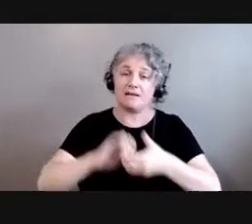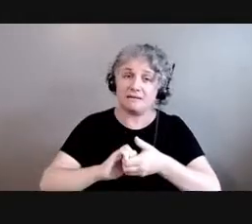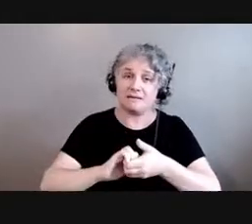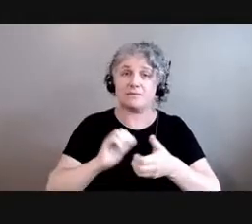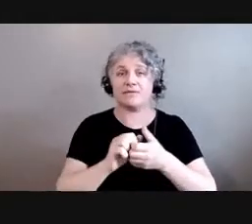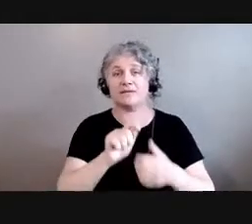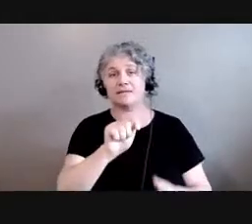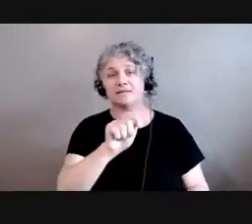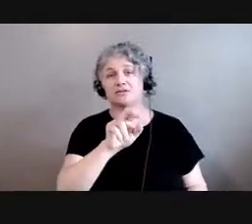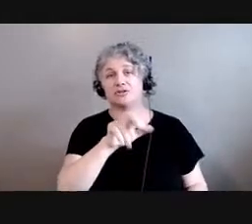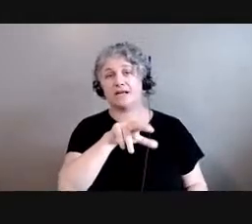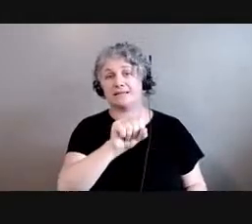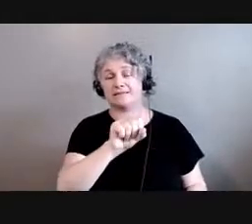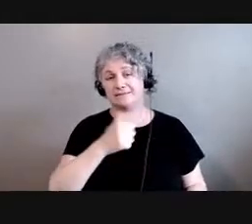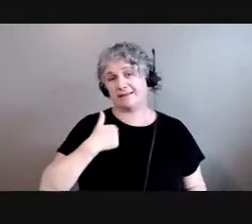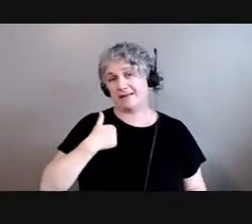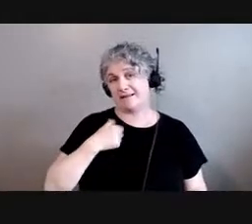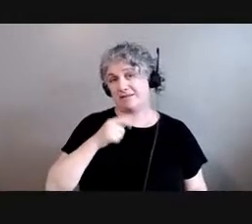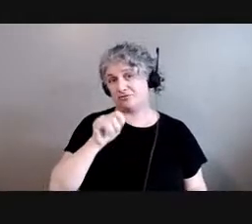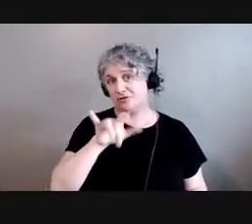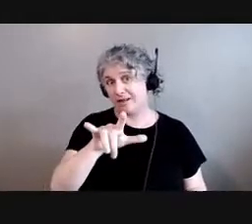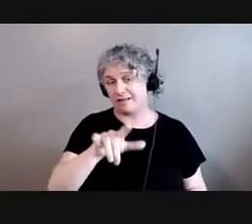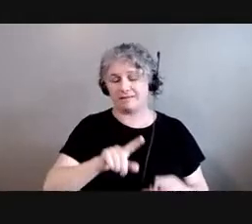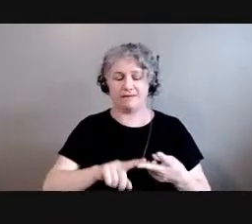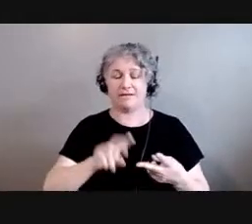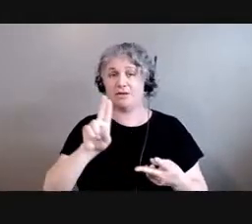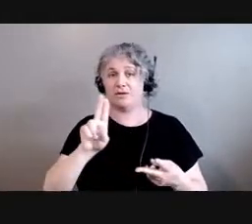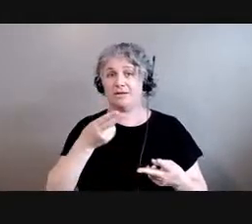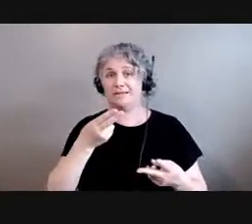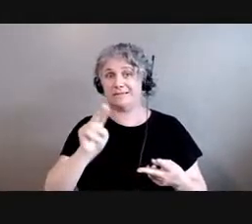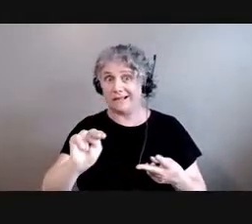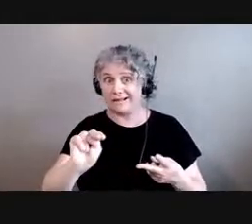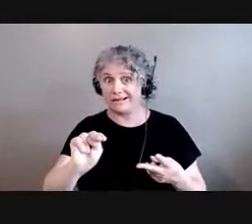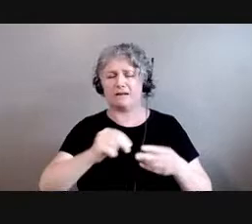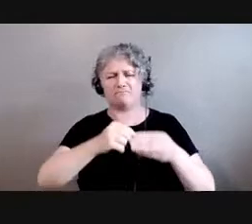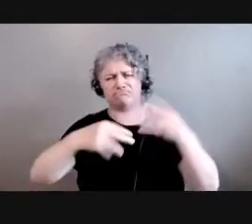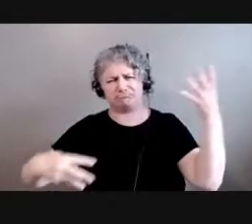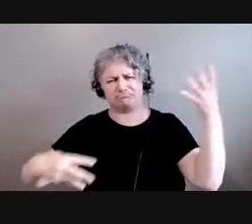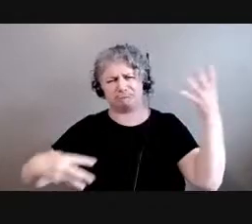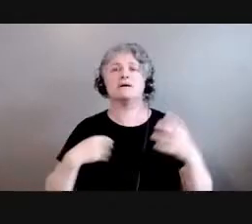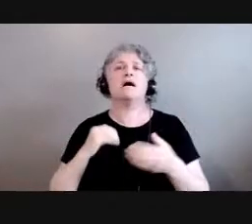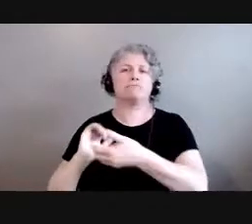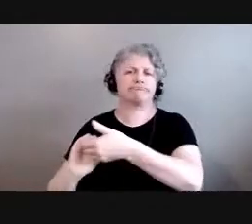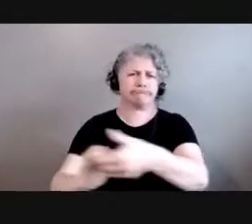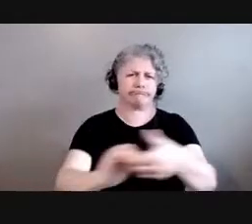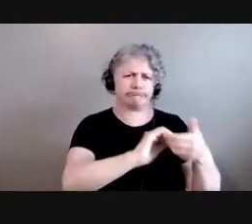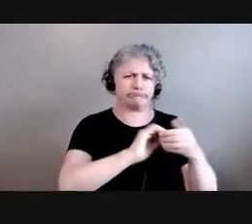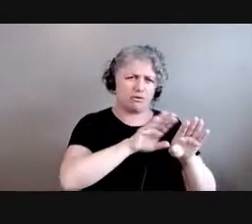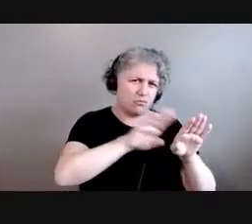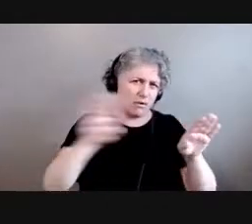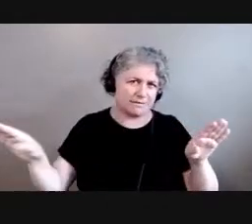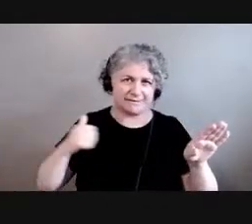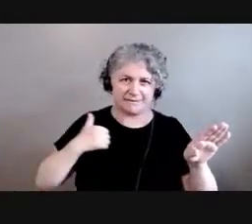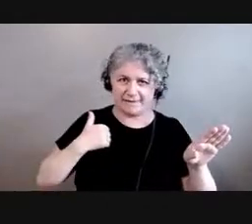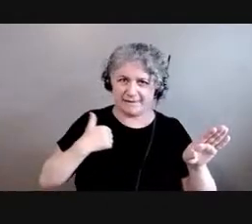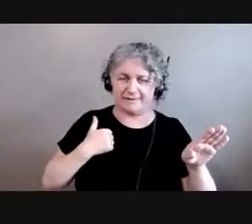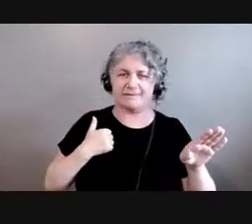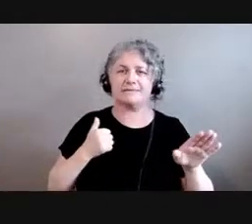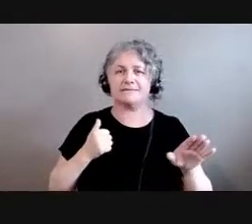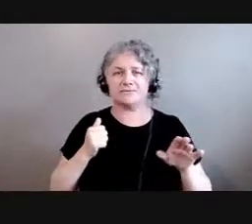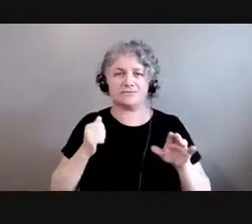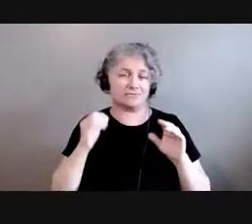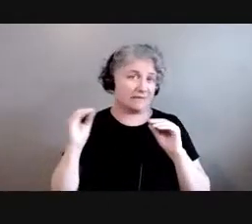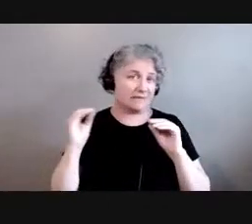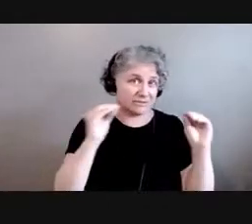Trans Canada Trail and the UHN and many others, we've been able to engage folks across the country to